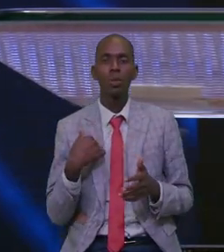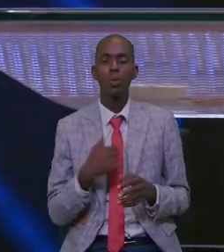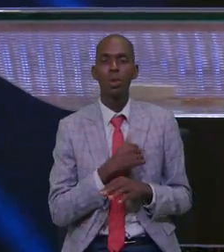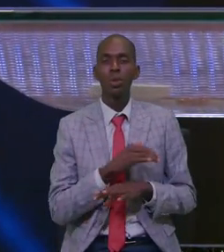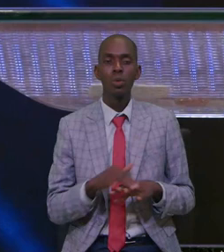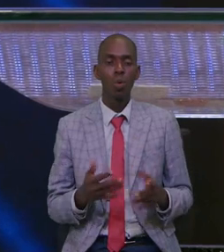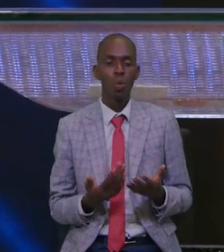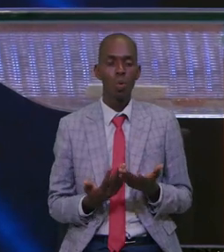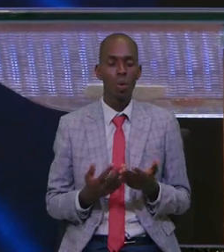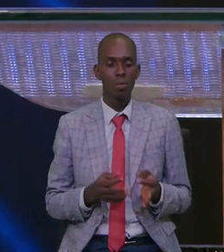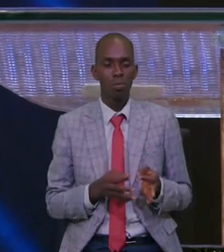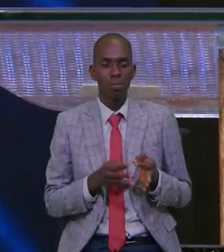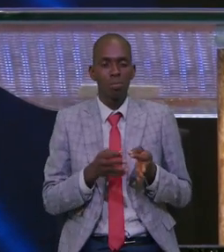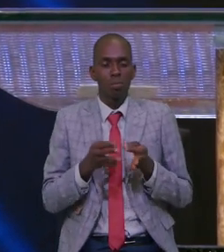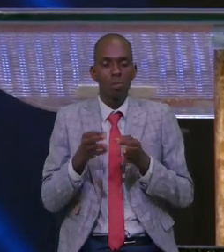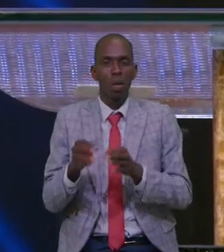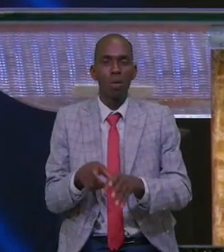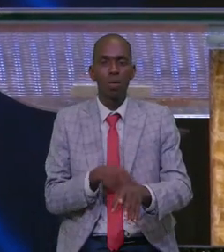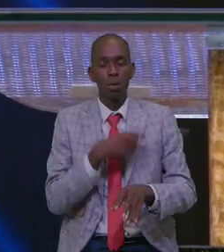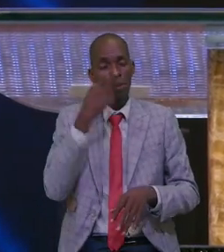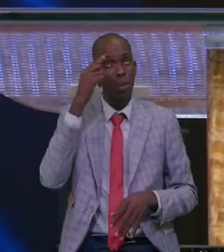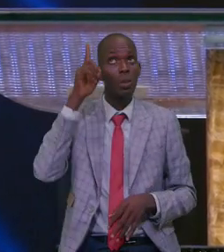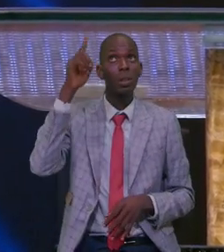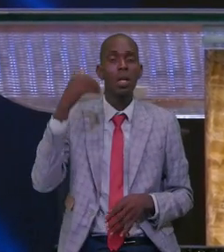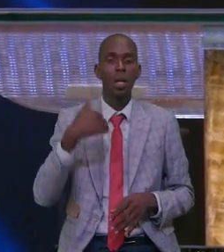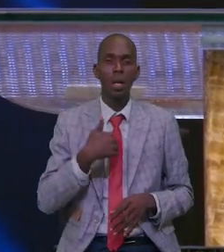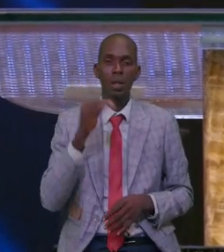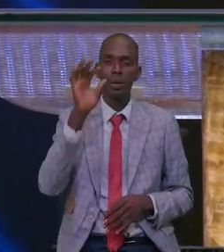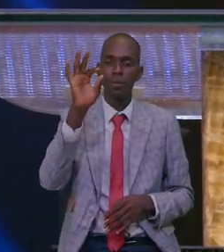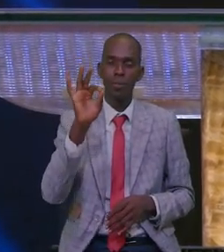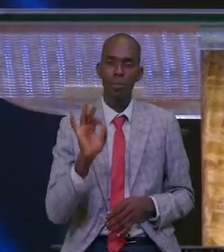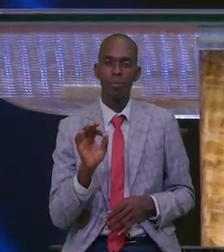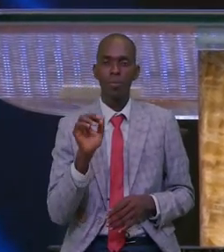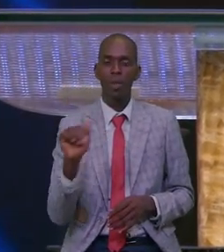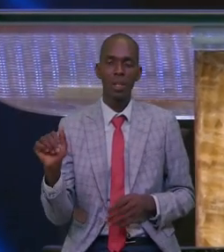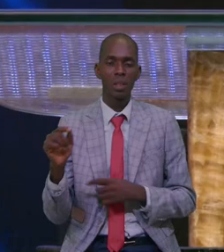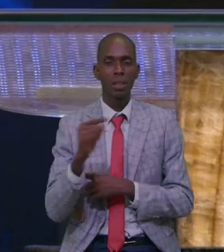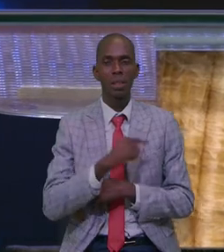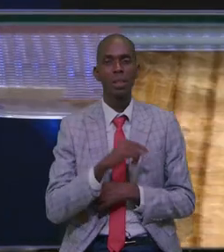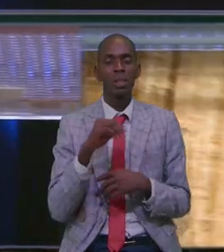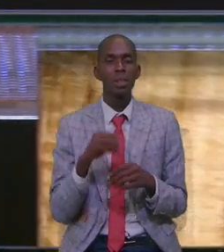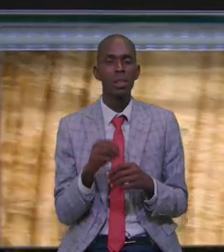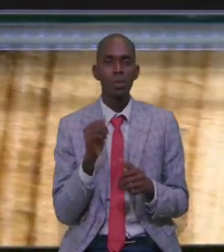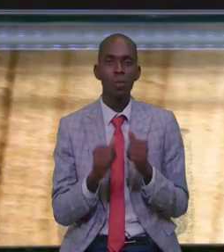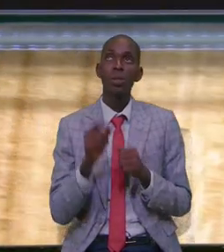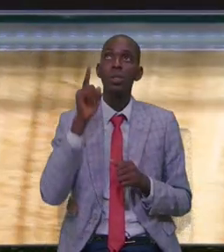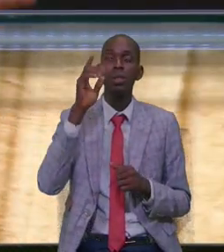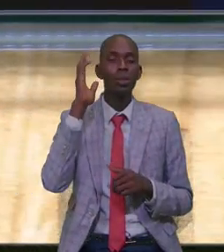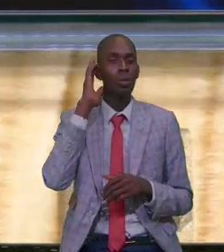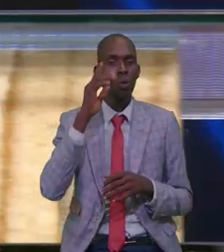long, because he has appointed a day in the which he will judge